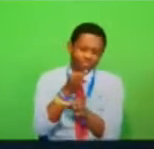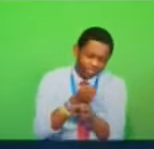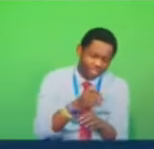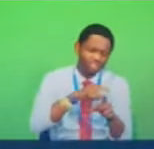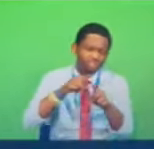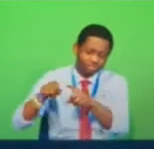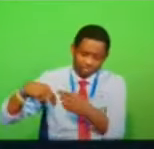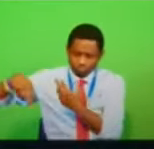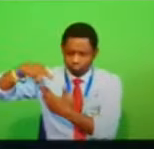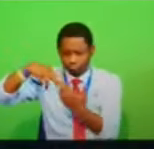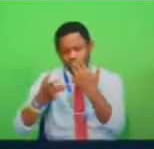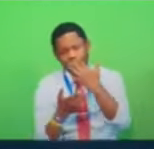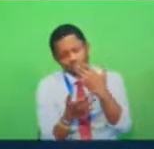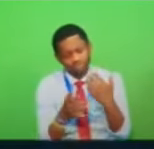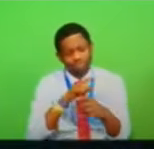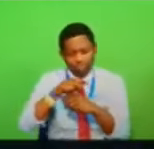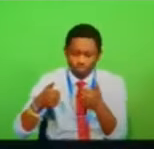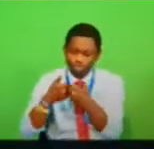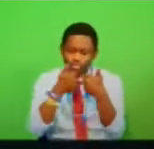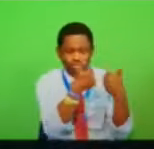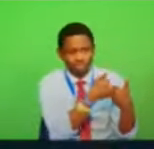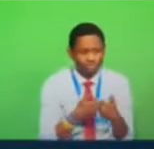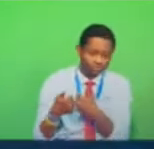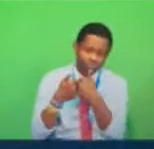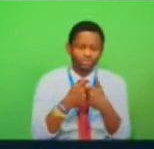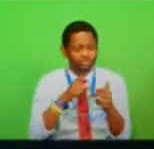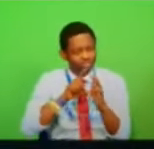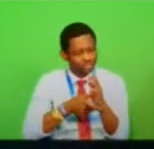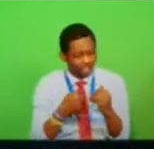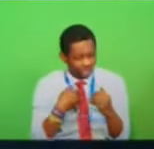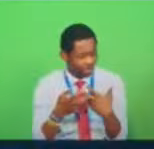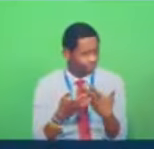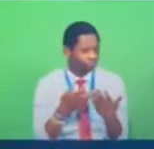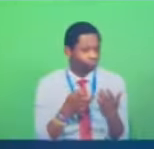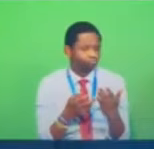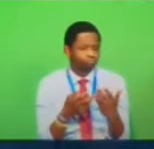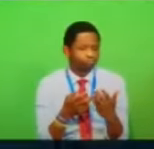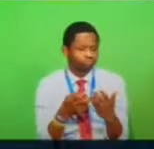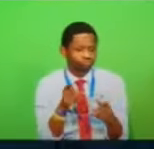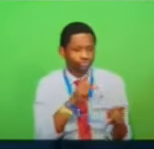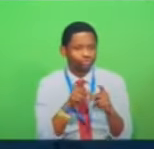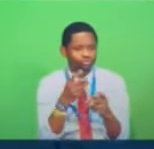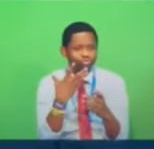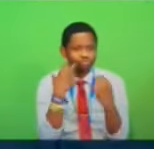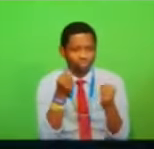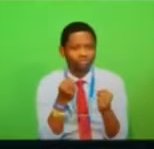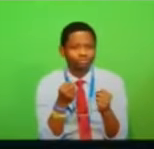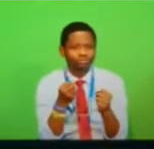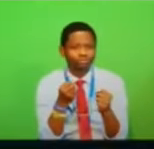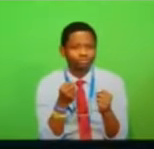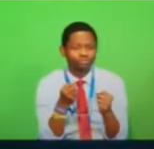the other things around technology and its challenges and all the things that we are dealing with. And under apologetics, I'll